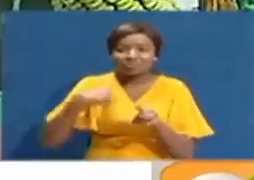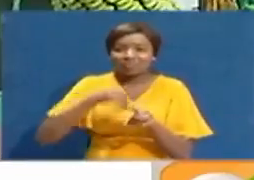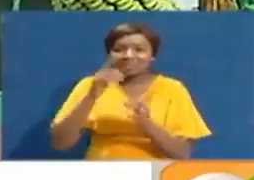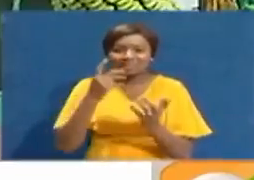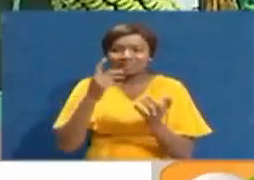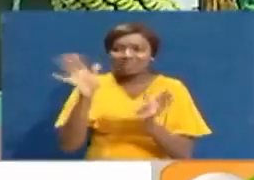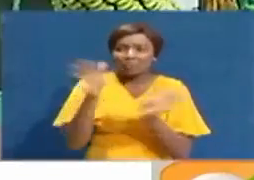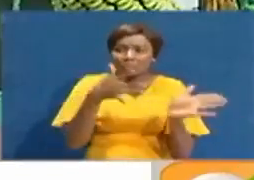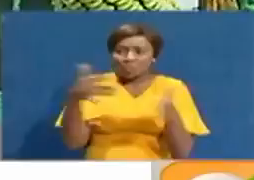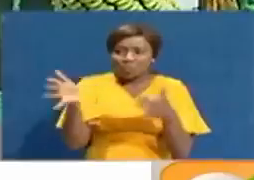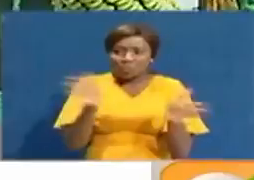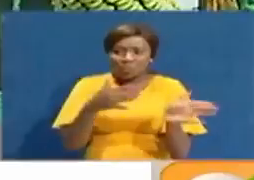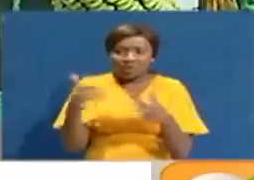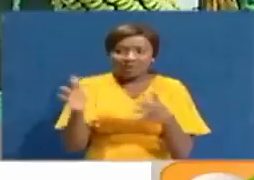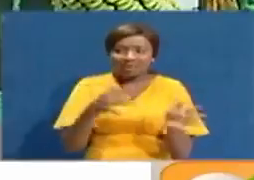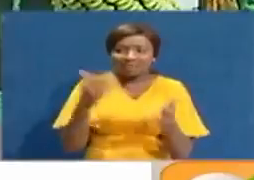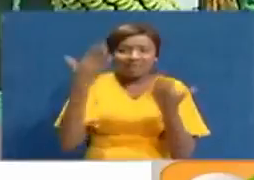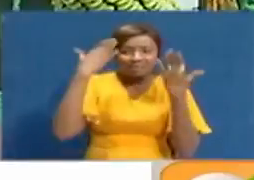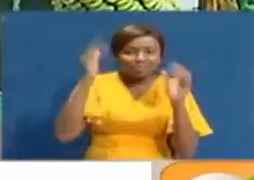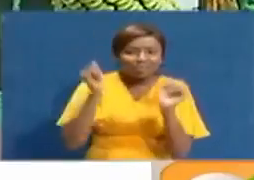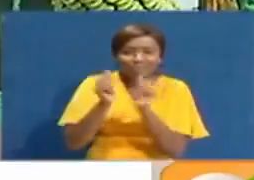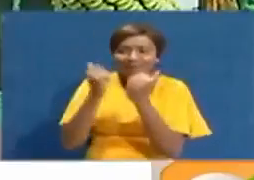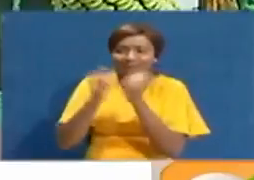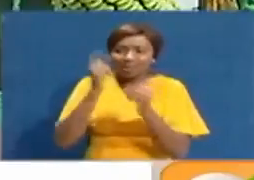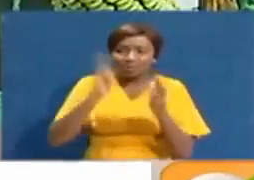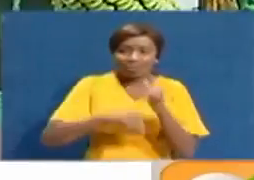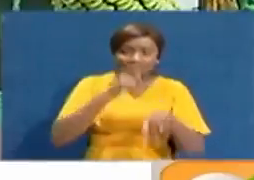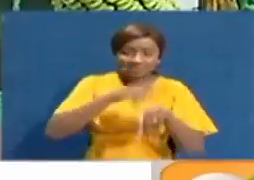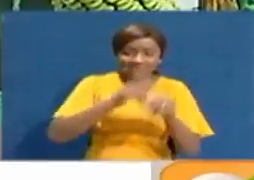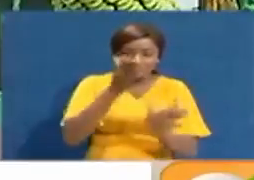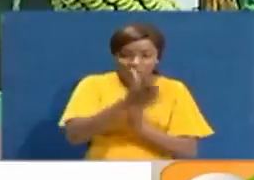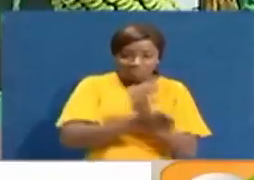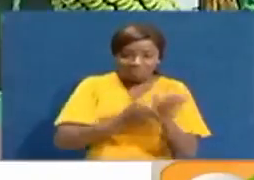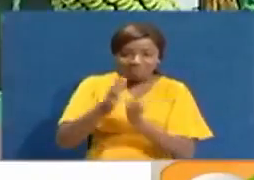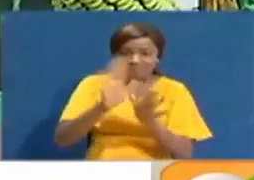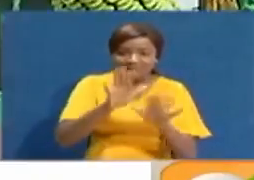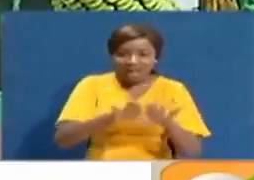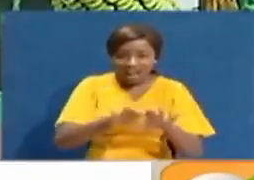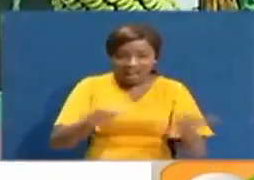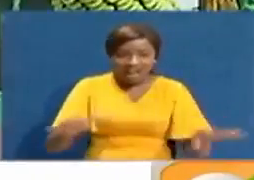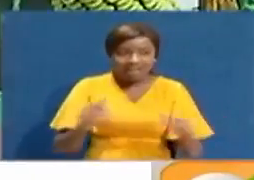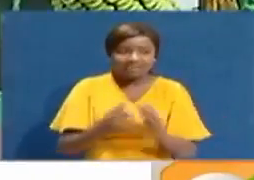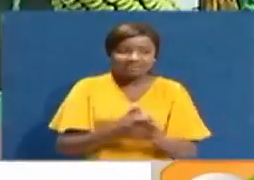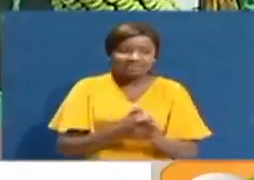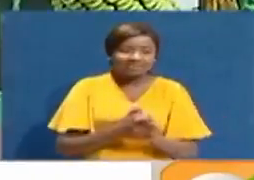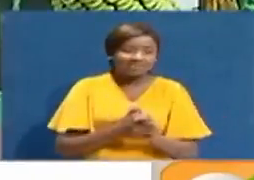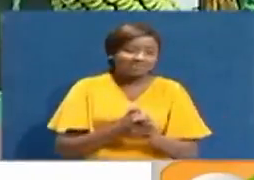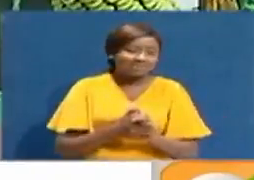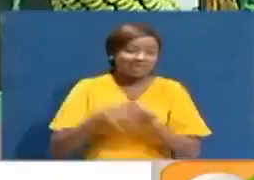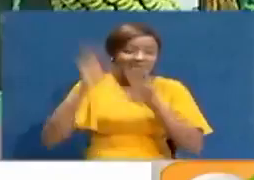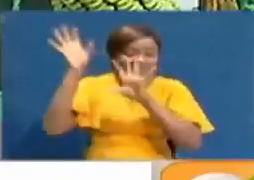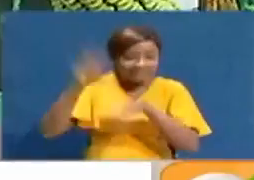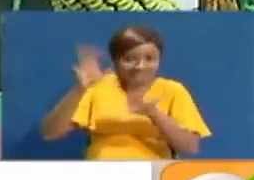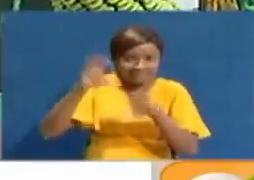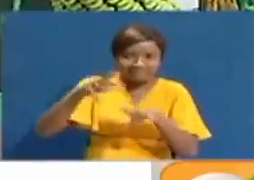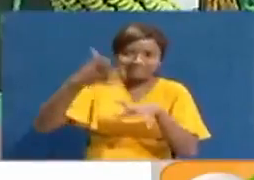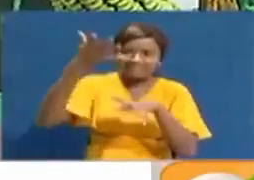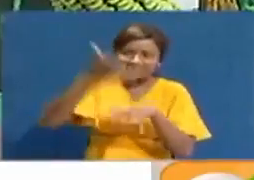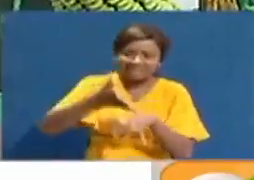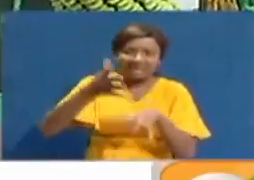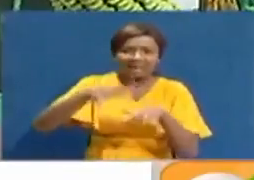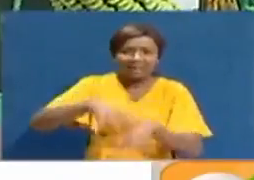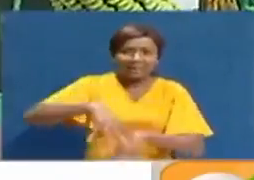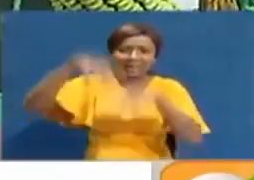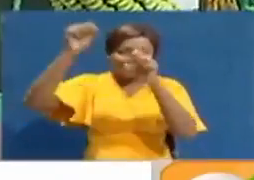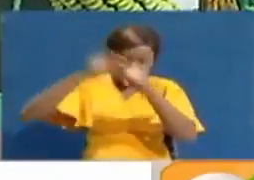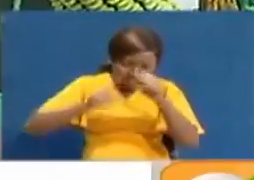unpredictable weather patterns while preparing your land for the next season. The rains suddenly appear and then disappear again before the season